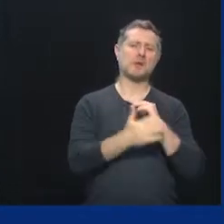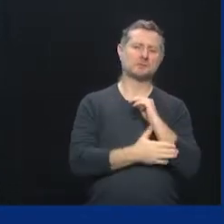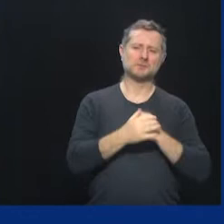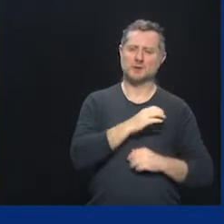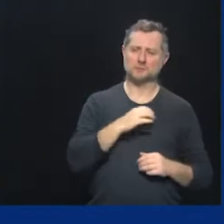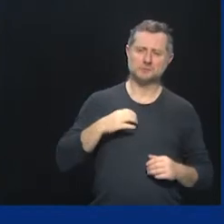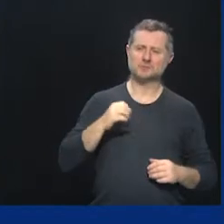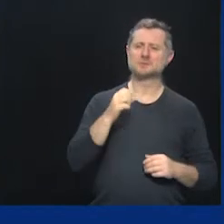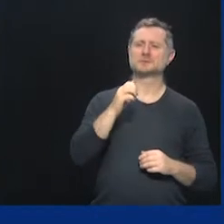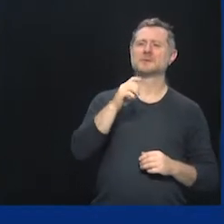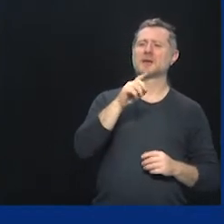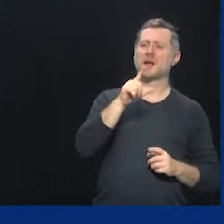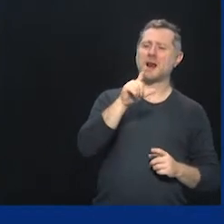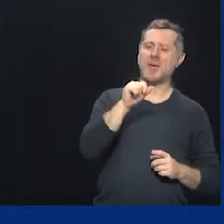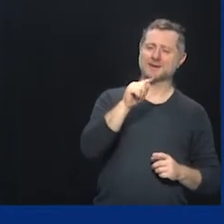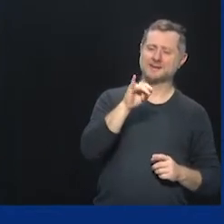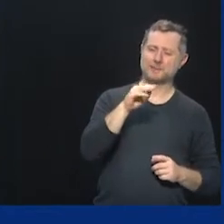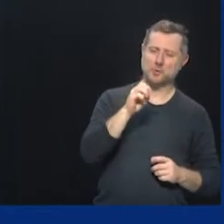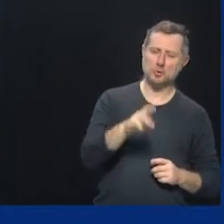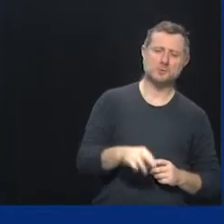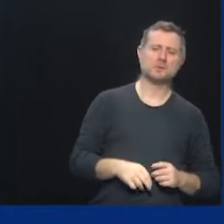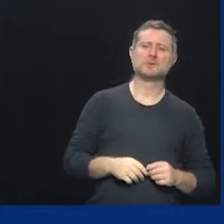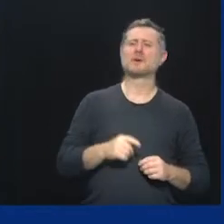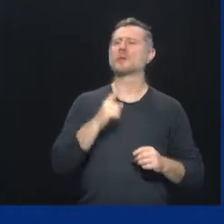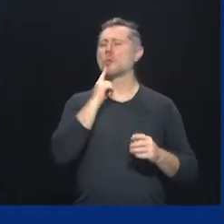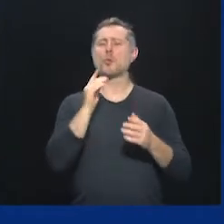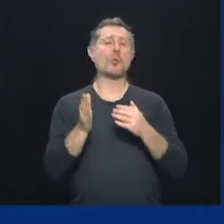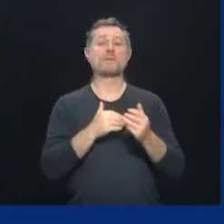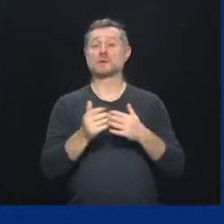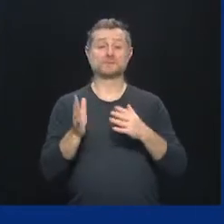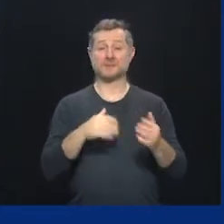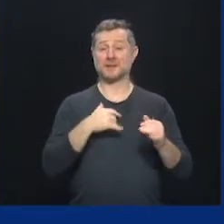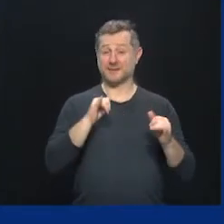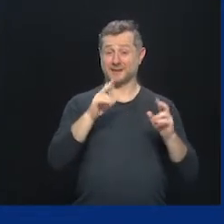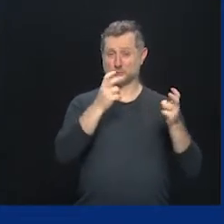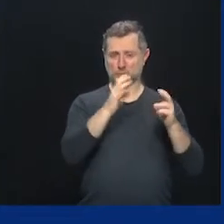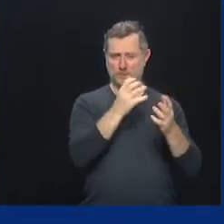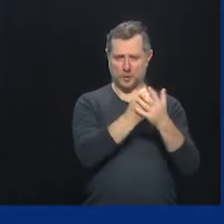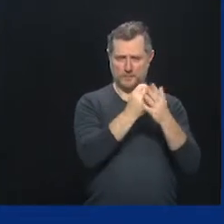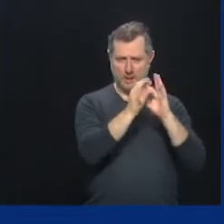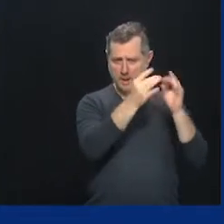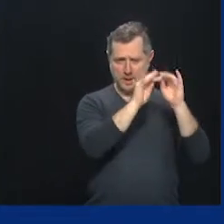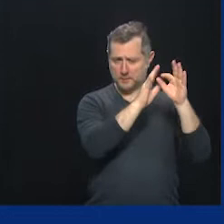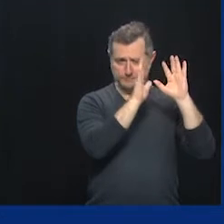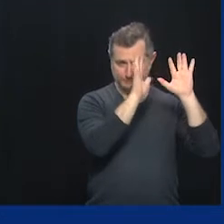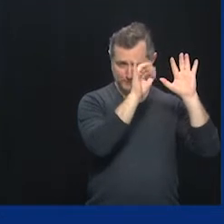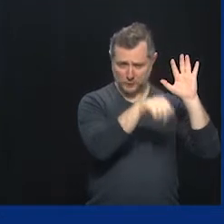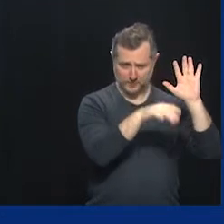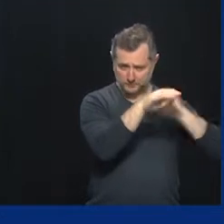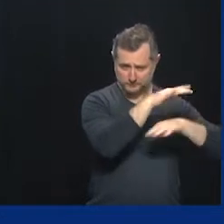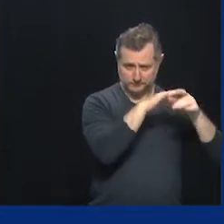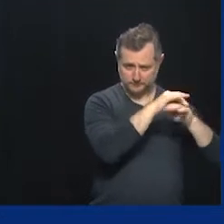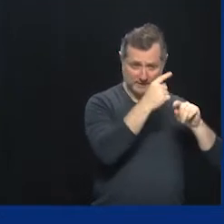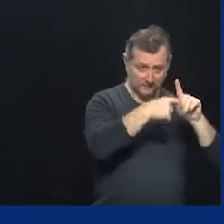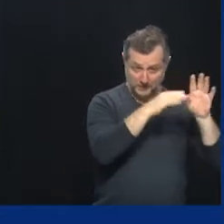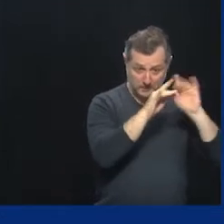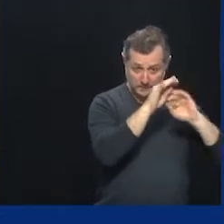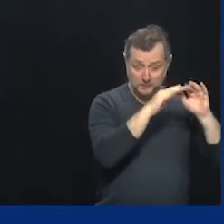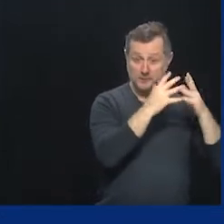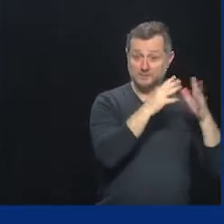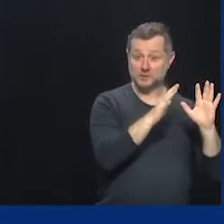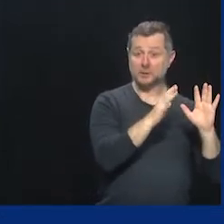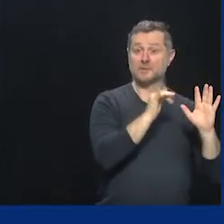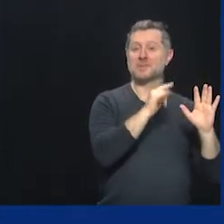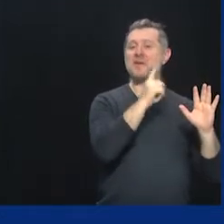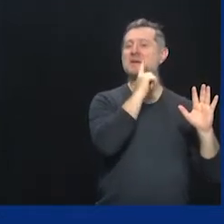coming down after dealing with the other issue, the economy and rent, and I figured